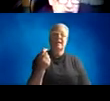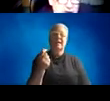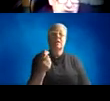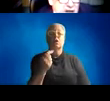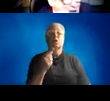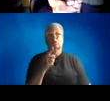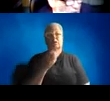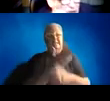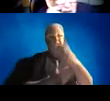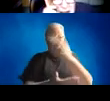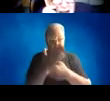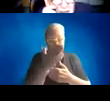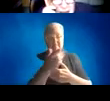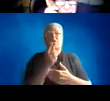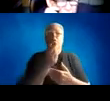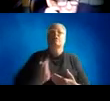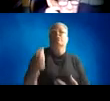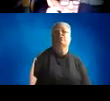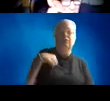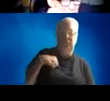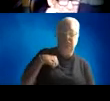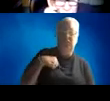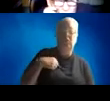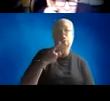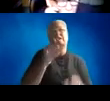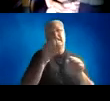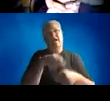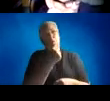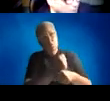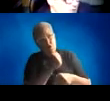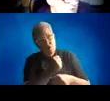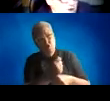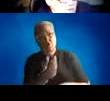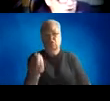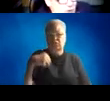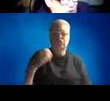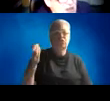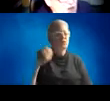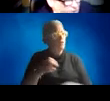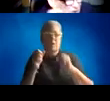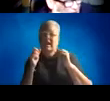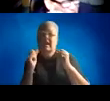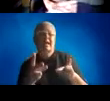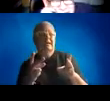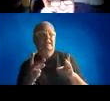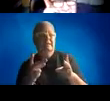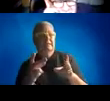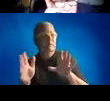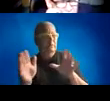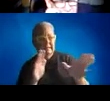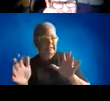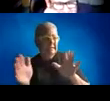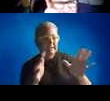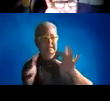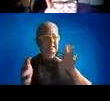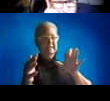disabled person, and you are still allowed to have a job and to earn as well. And so there's a real issue there that needs to be tackled.